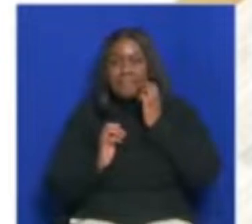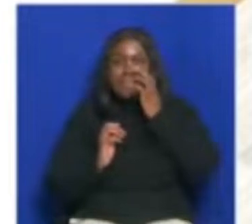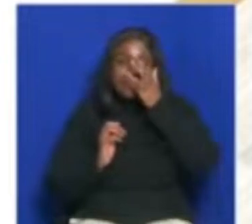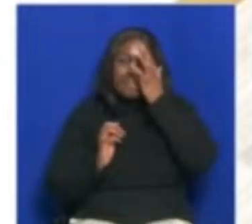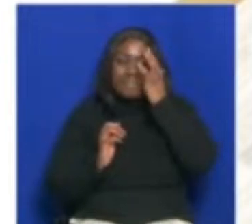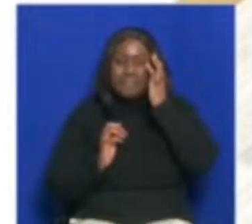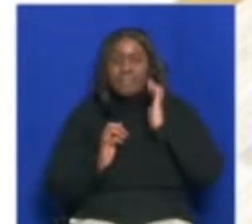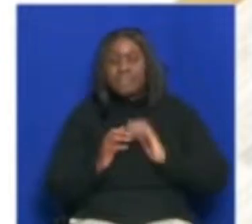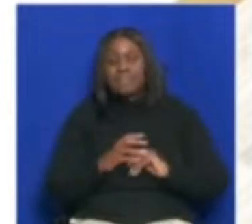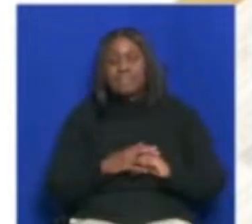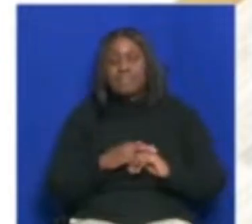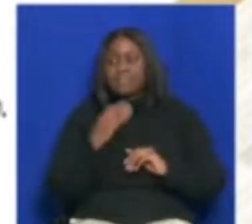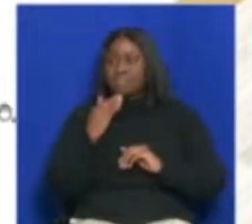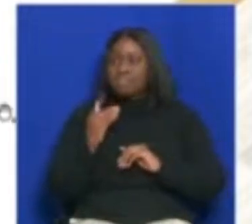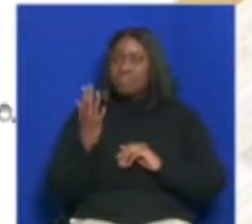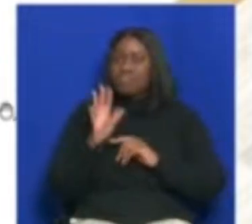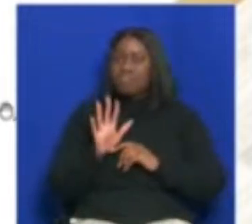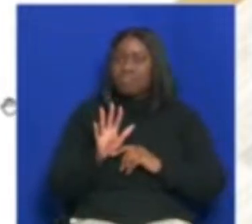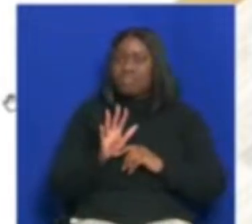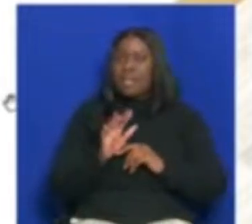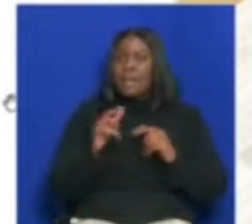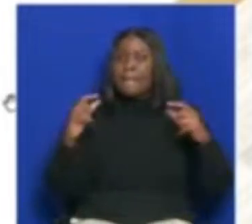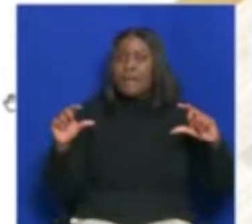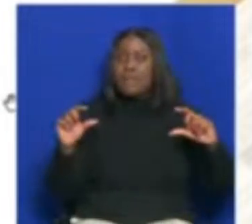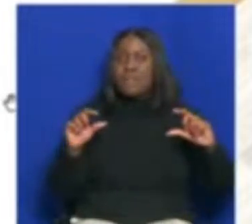paragraph 66.3,